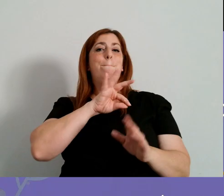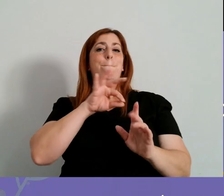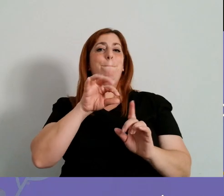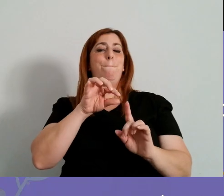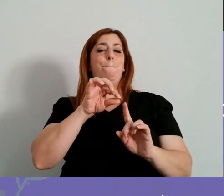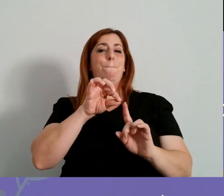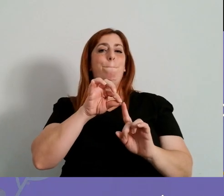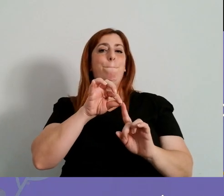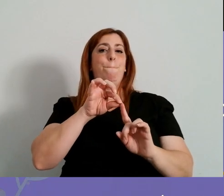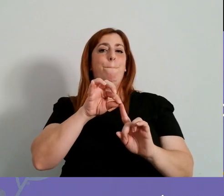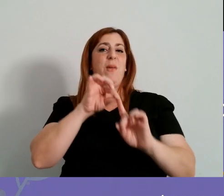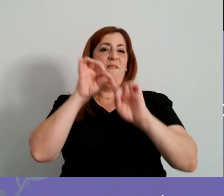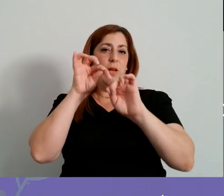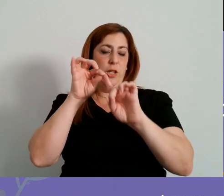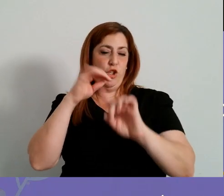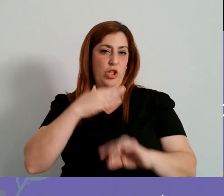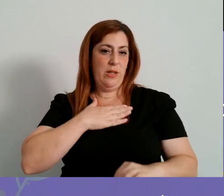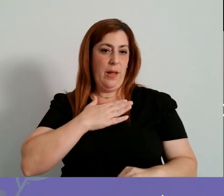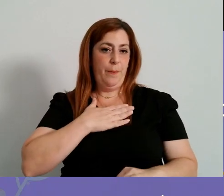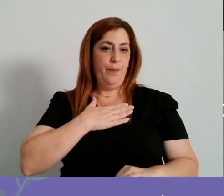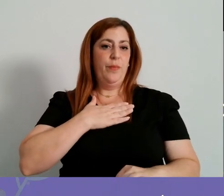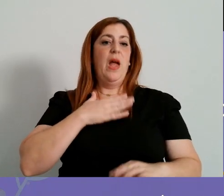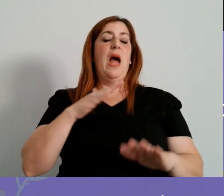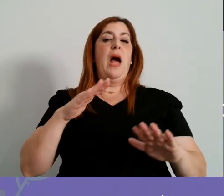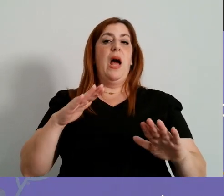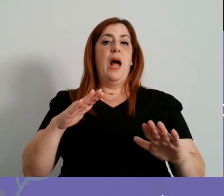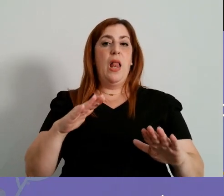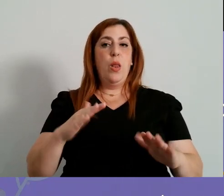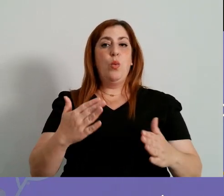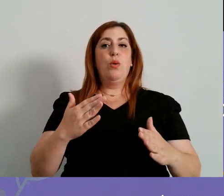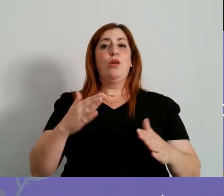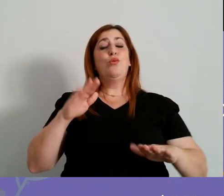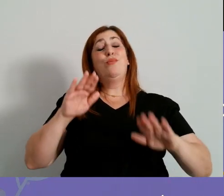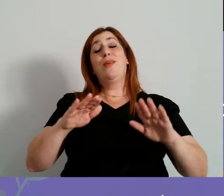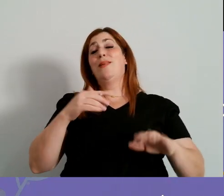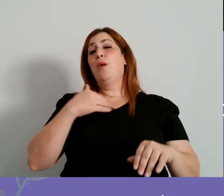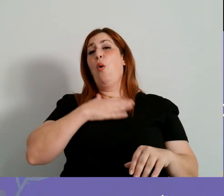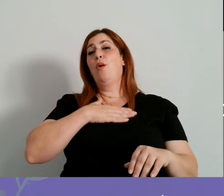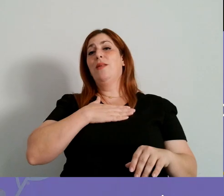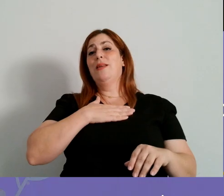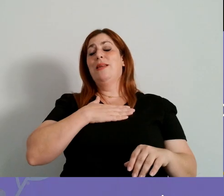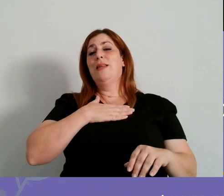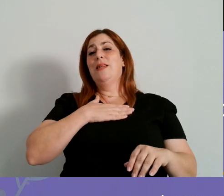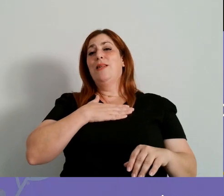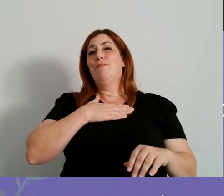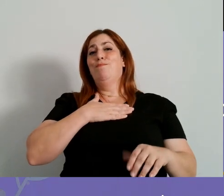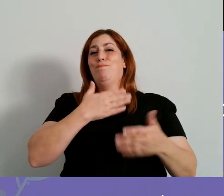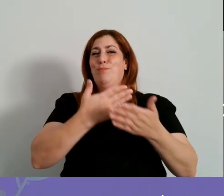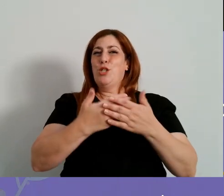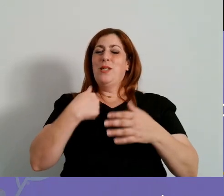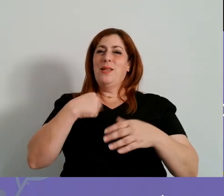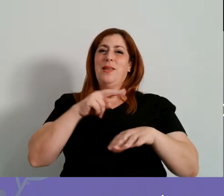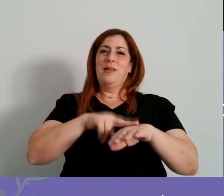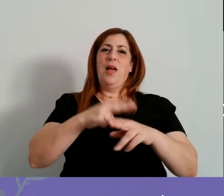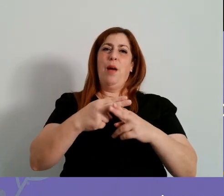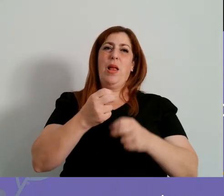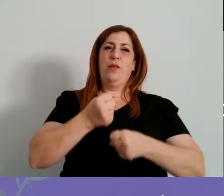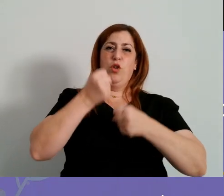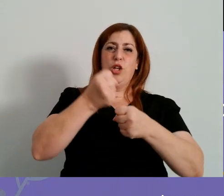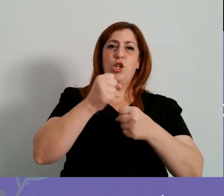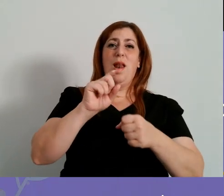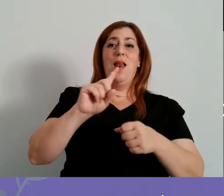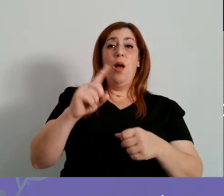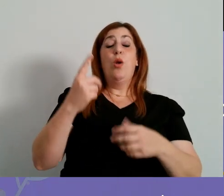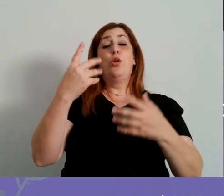not seem like it from the get-go, it is super important to unlearn these things before we are able to advocate,